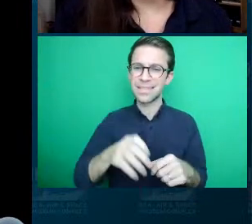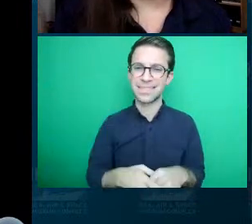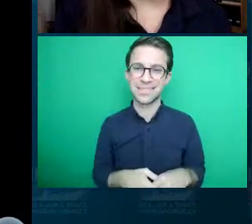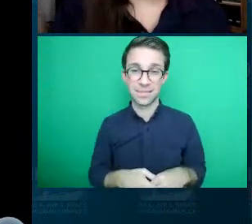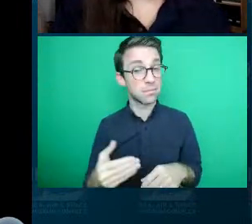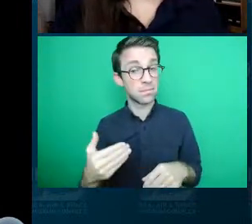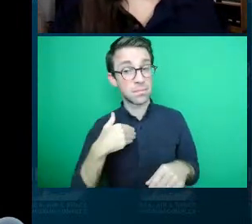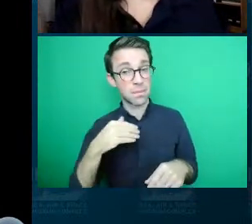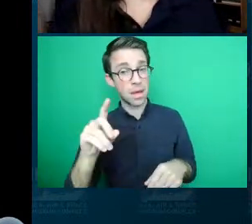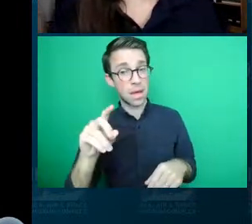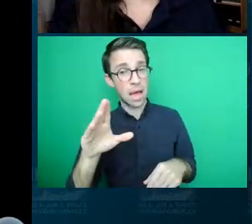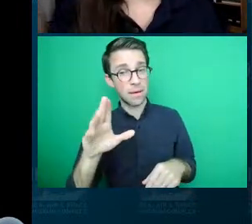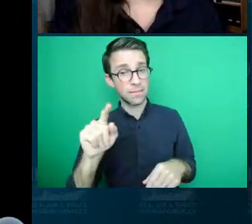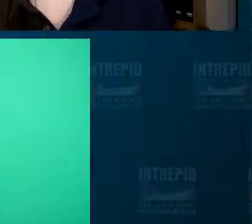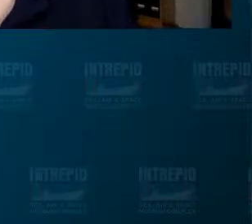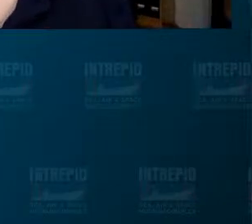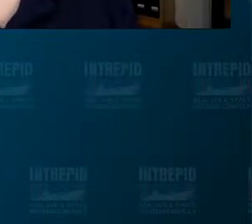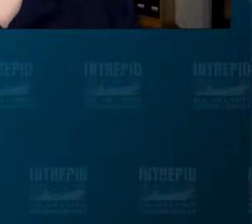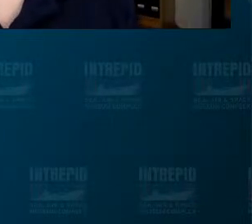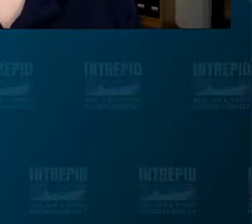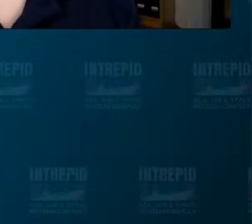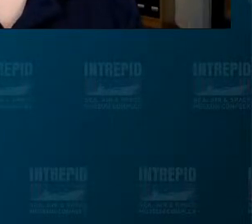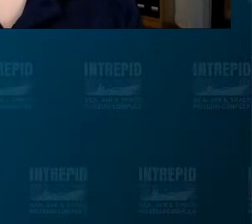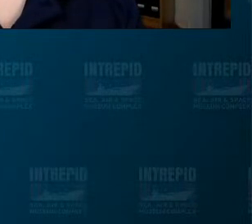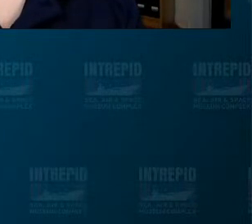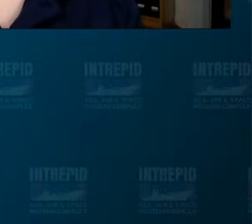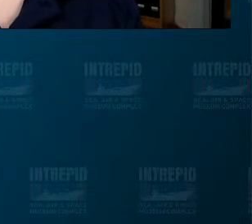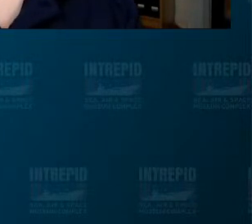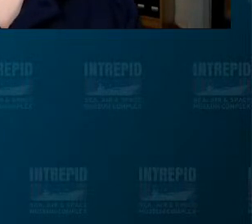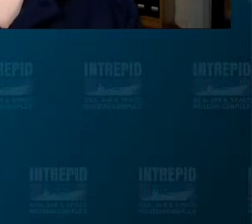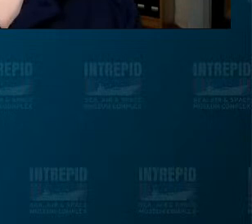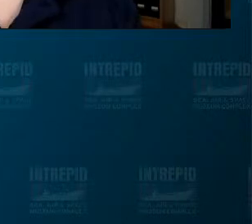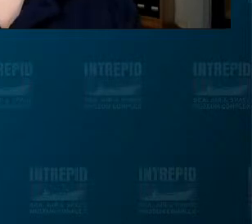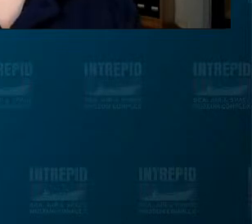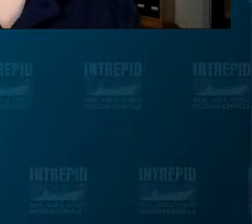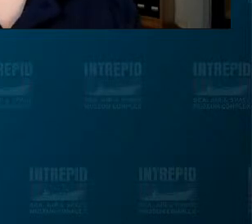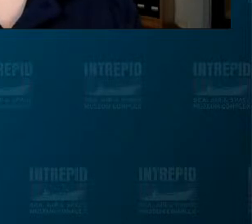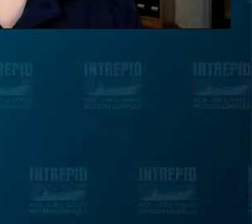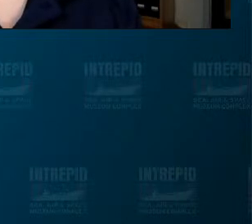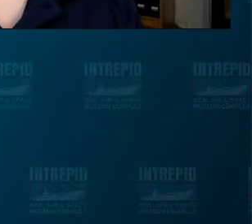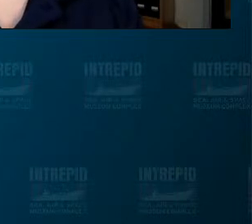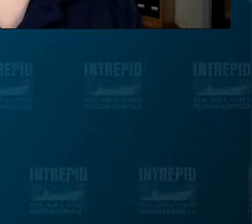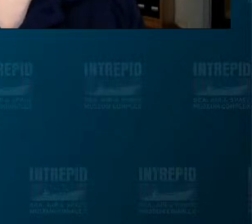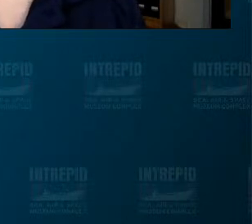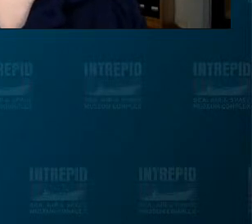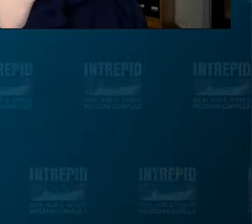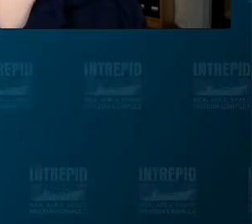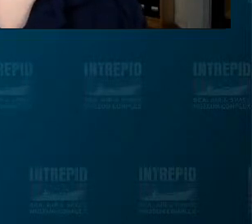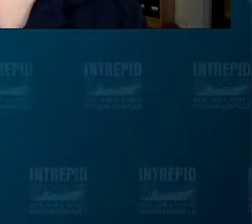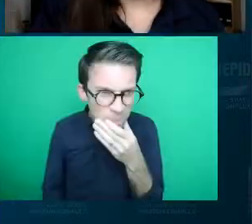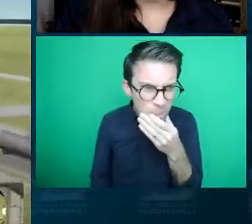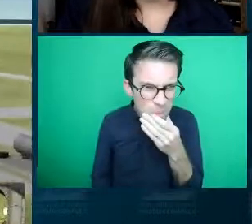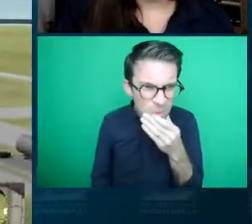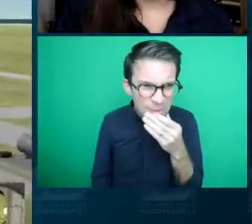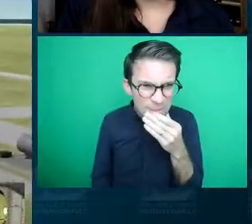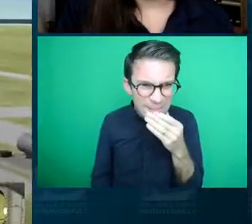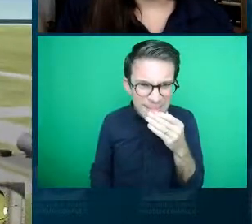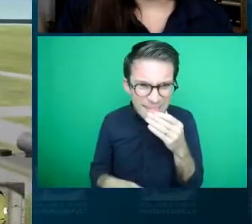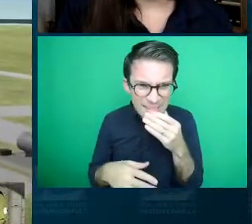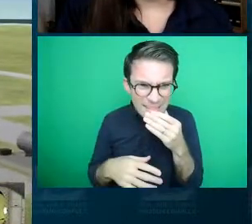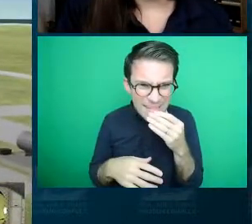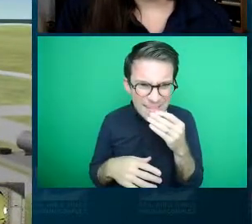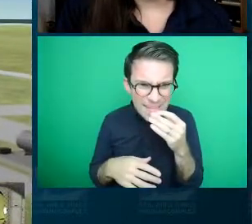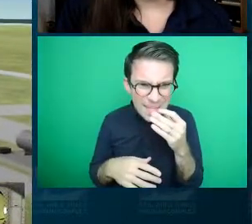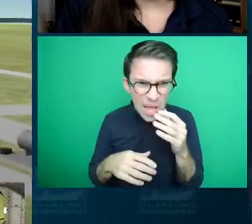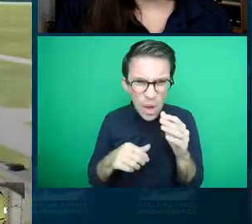duct tape in space, Let's see here. We'll try this as the last thing I know. Oh! I think we needed even more space tape, but at least it